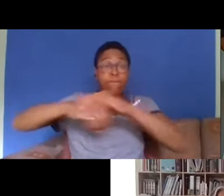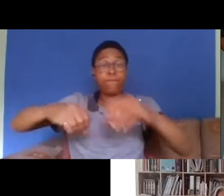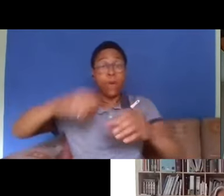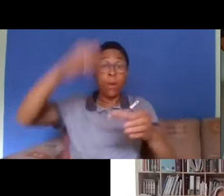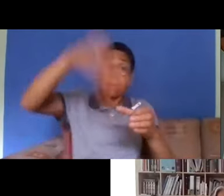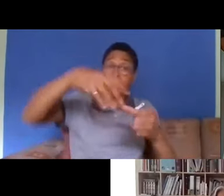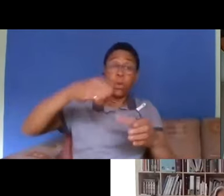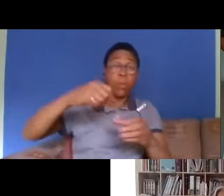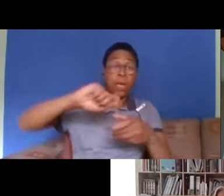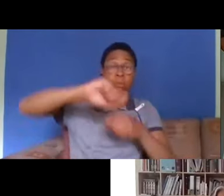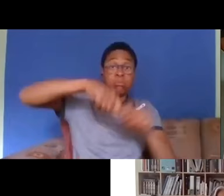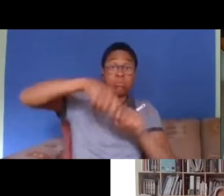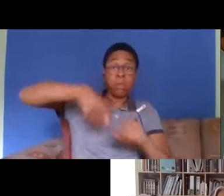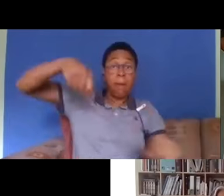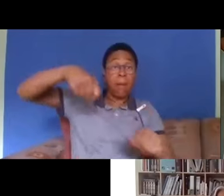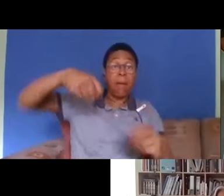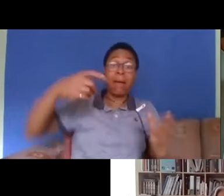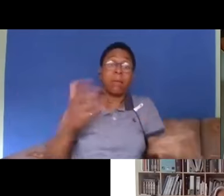looking at how you can help